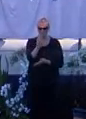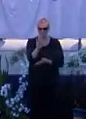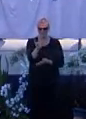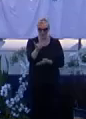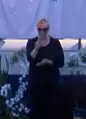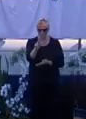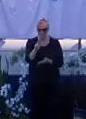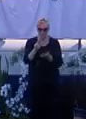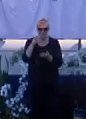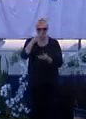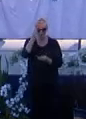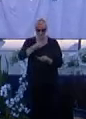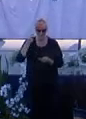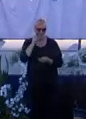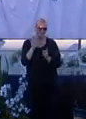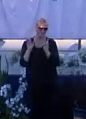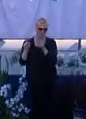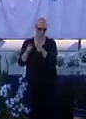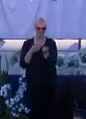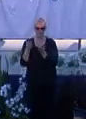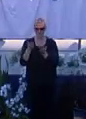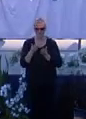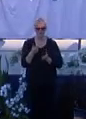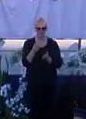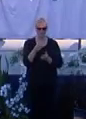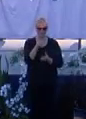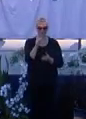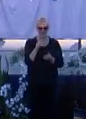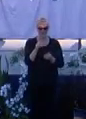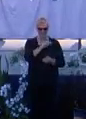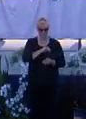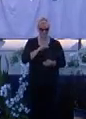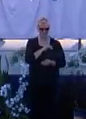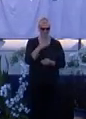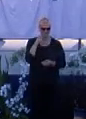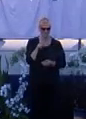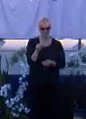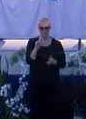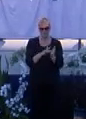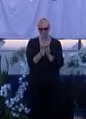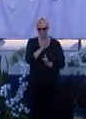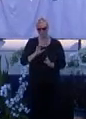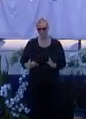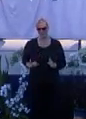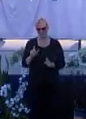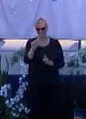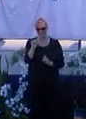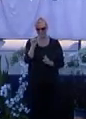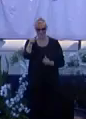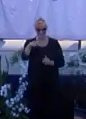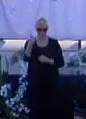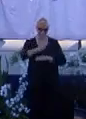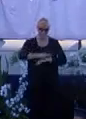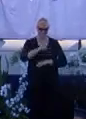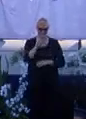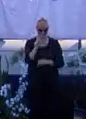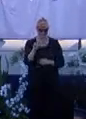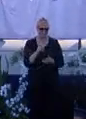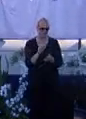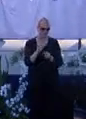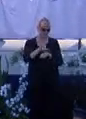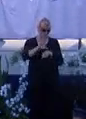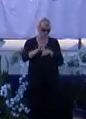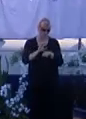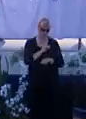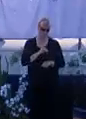serve a 2-year mission for the Church of Jesus Christ of Latter-day Saints in the Fort Collins, Colorado mission. Israel, congratulations.